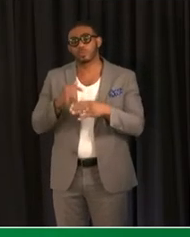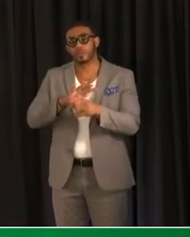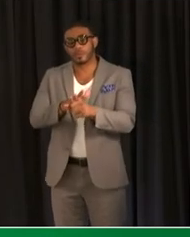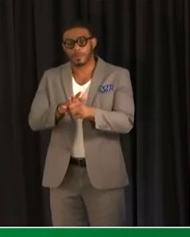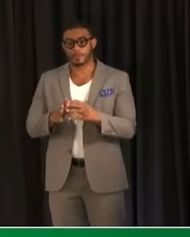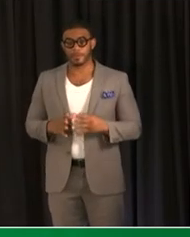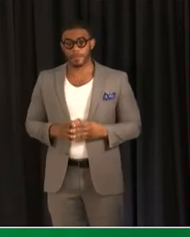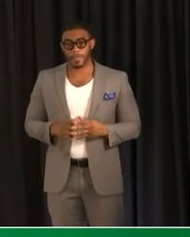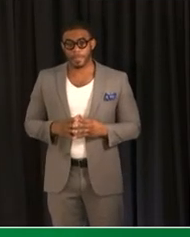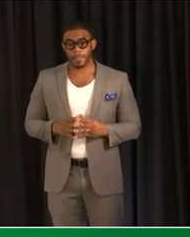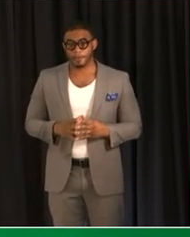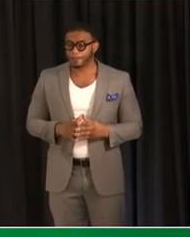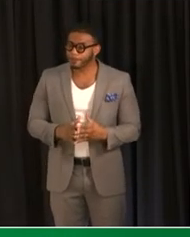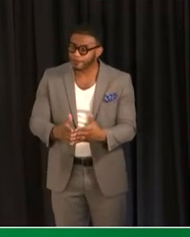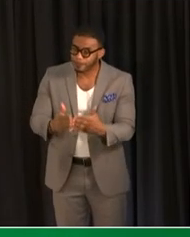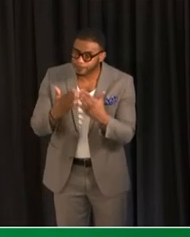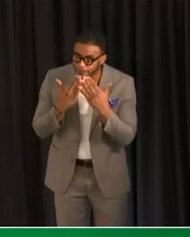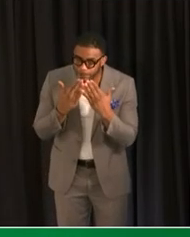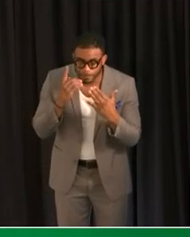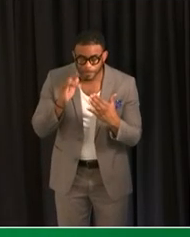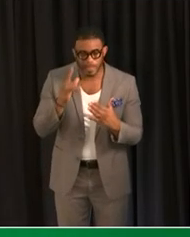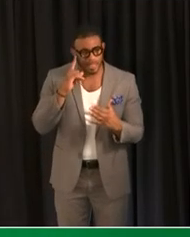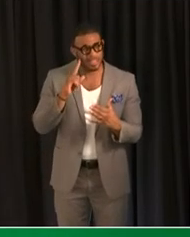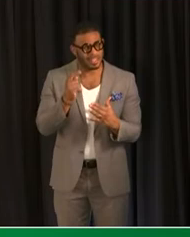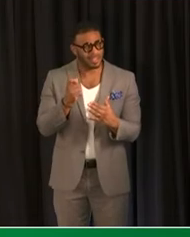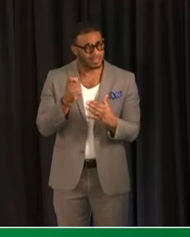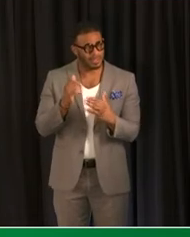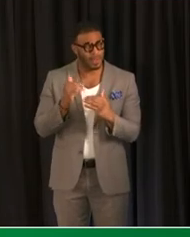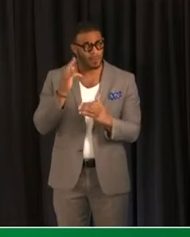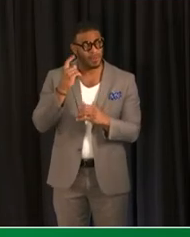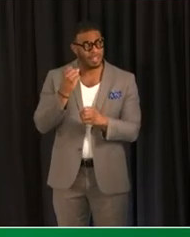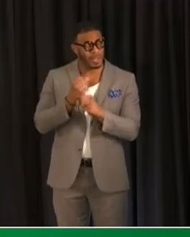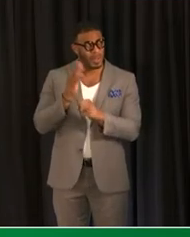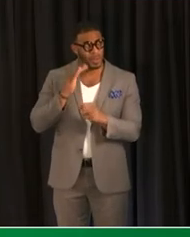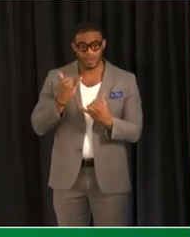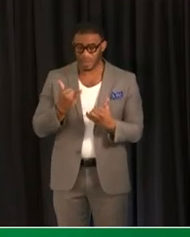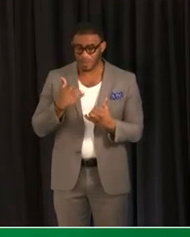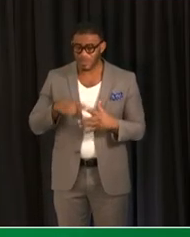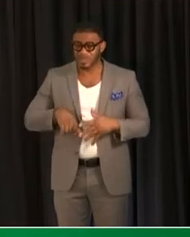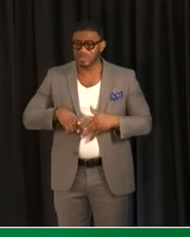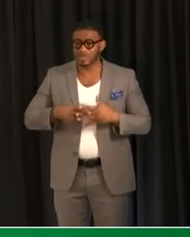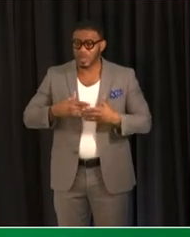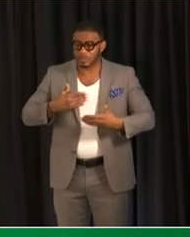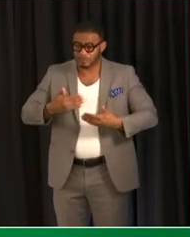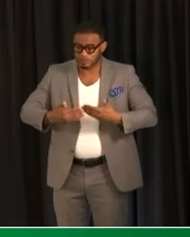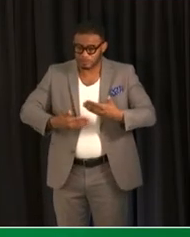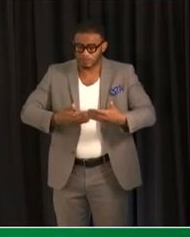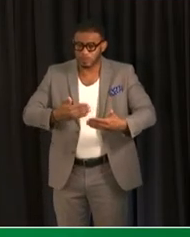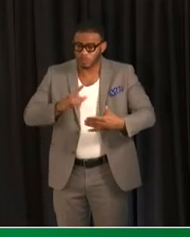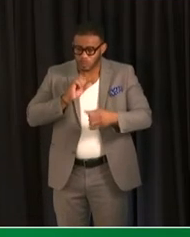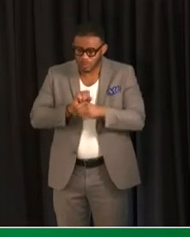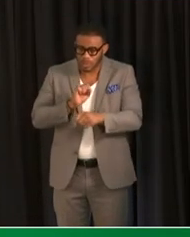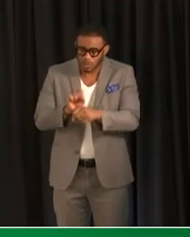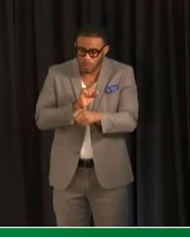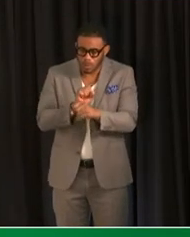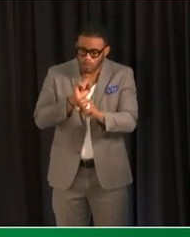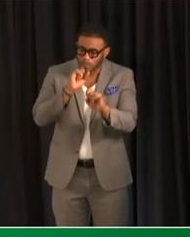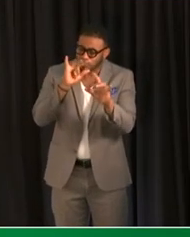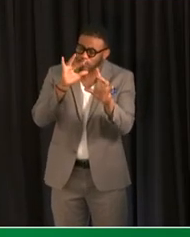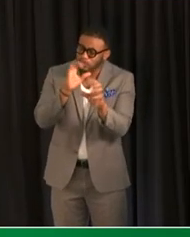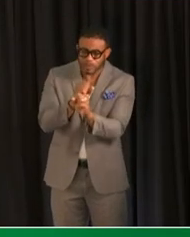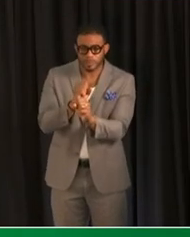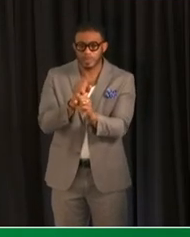throughout the pandemic. So thank you for that. I think it's a little over a year ago now. We started really